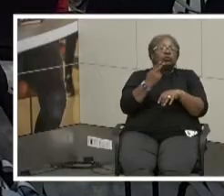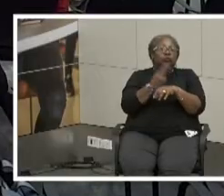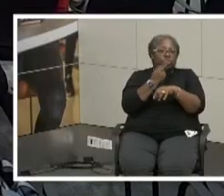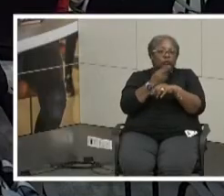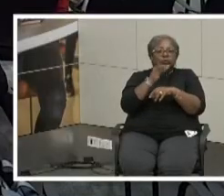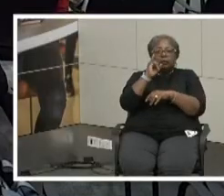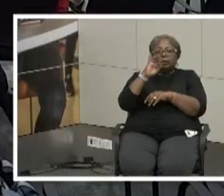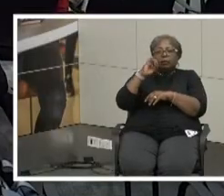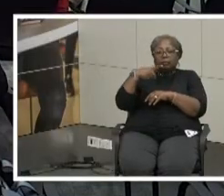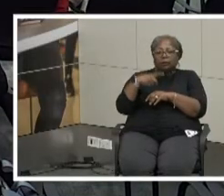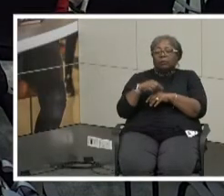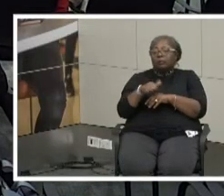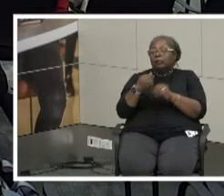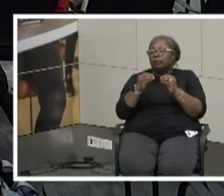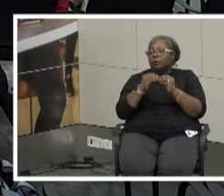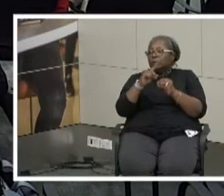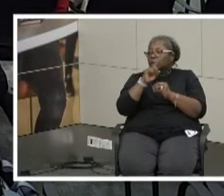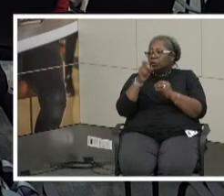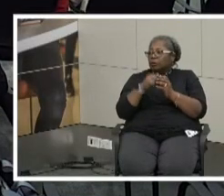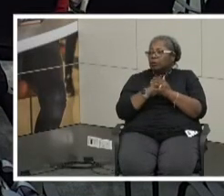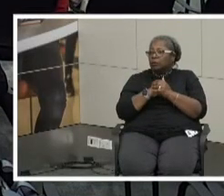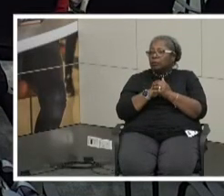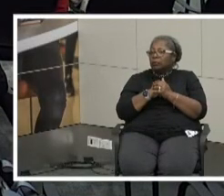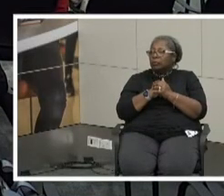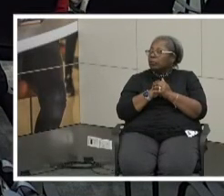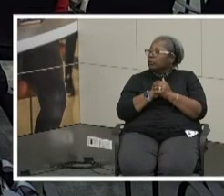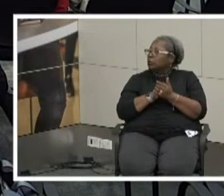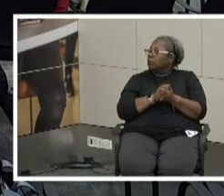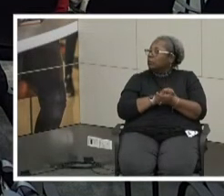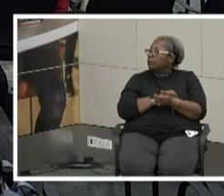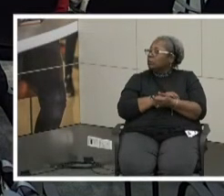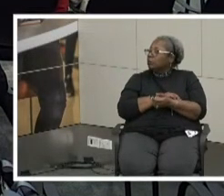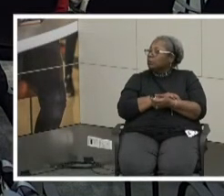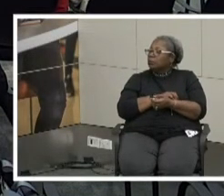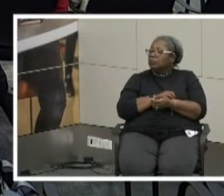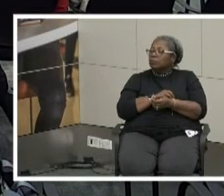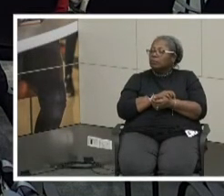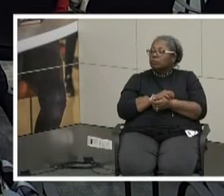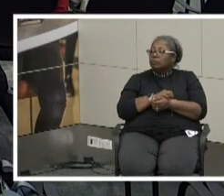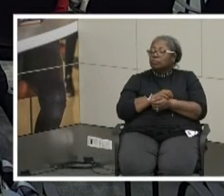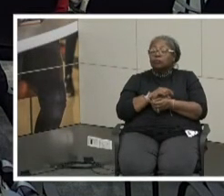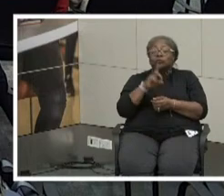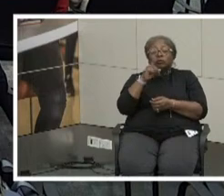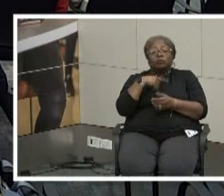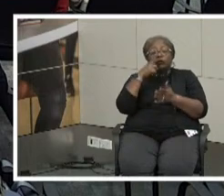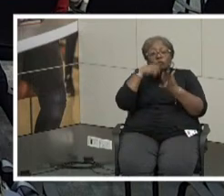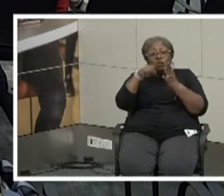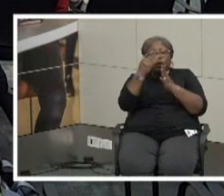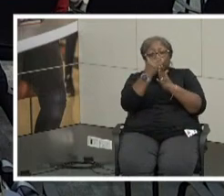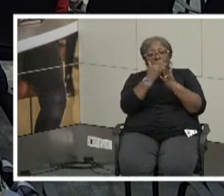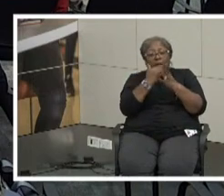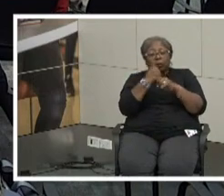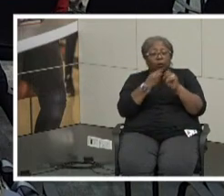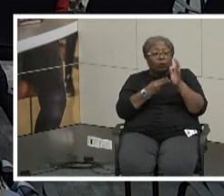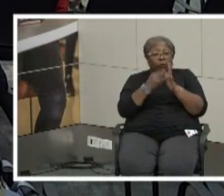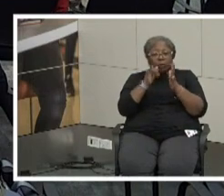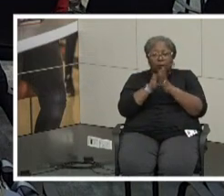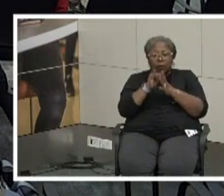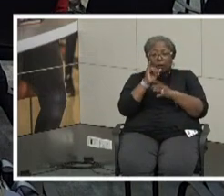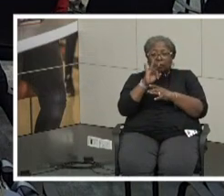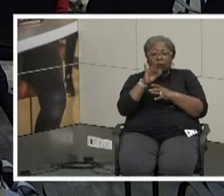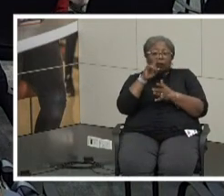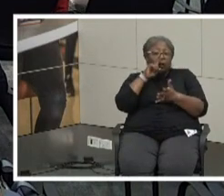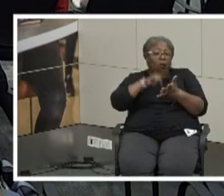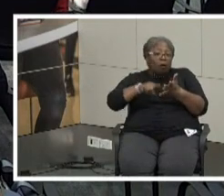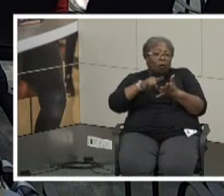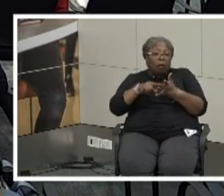IEP any other questions yes one question with regards the IPS is there a checklist that's provided to ensure that I mean that every auditor is